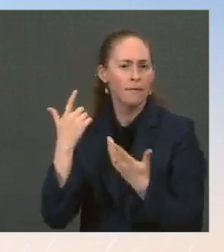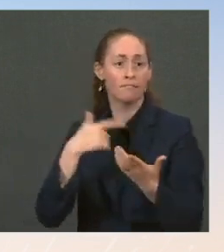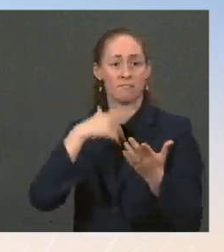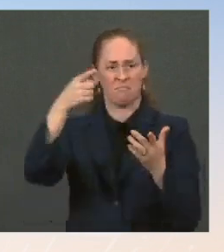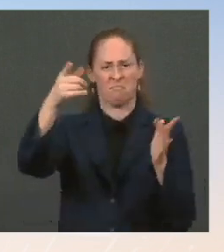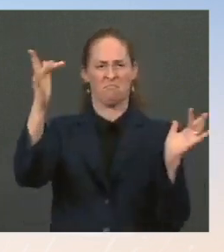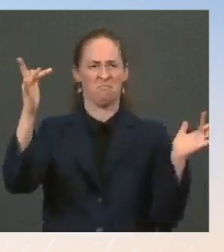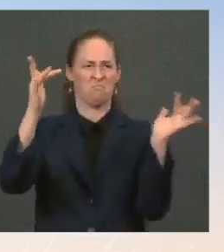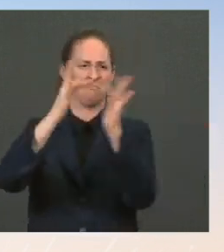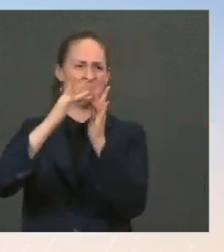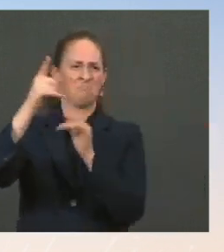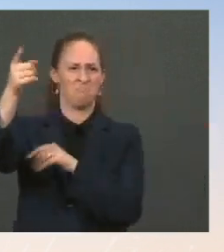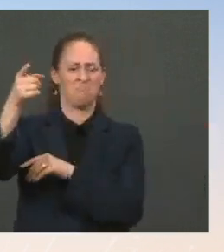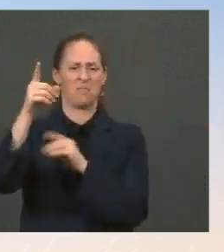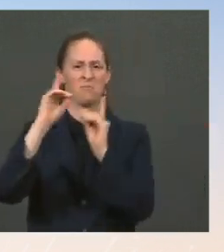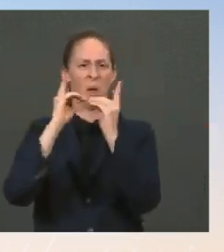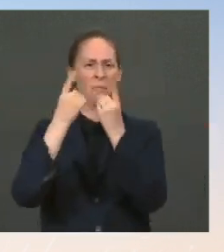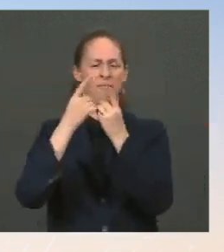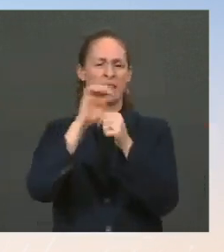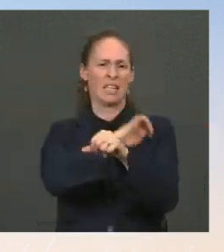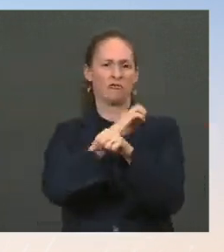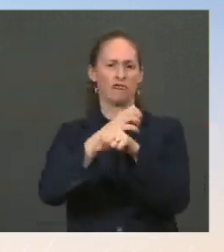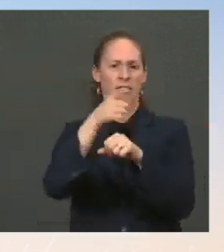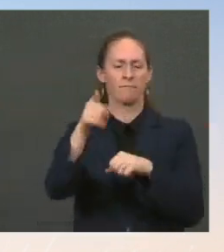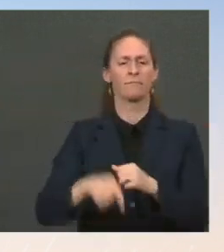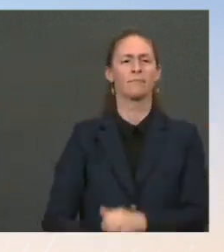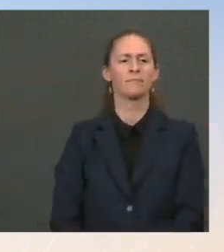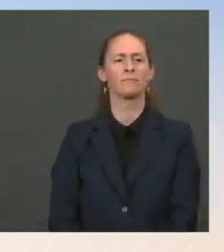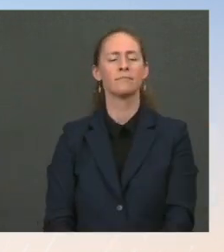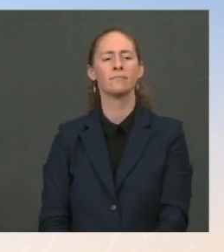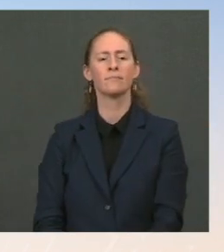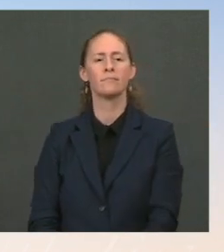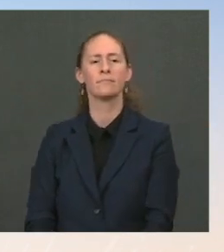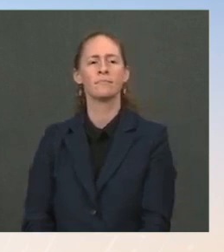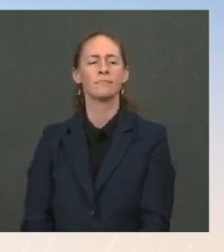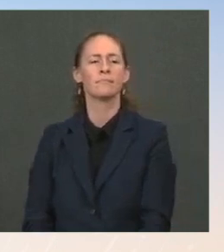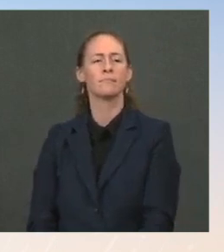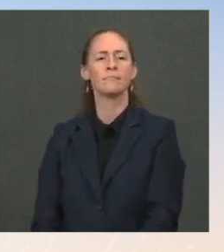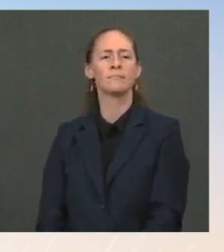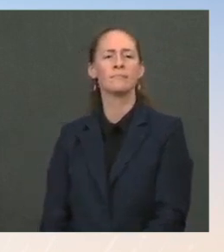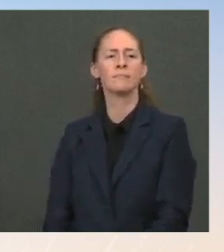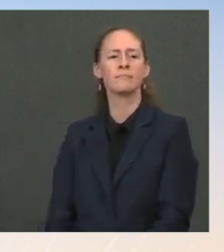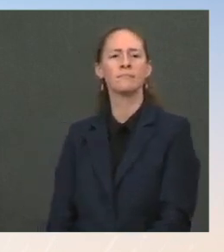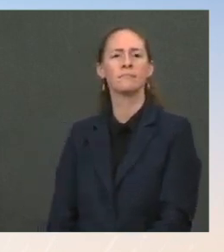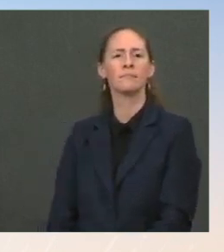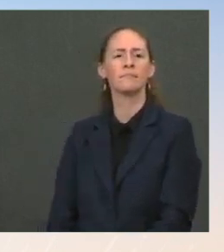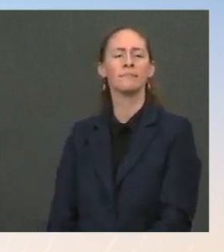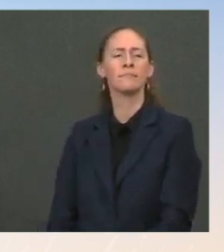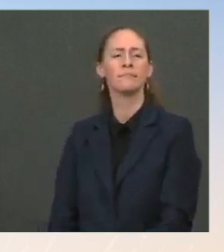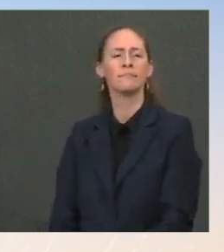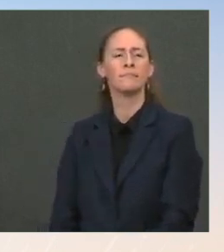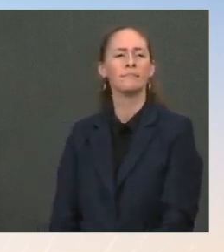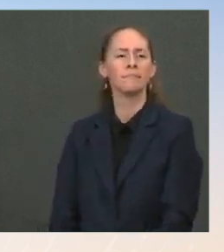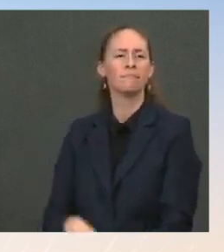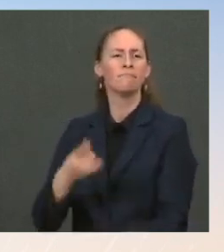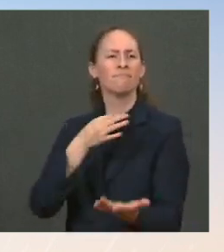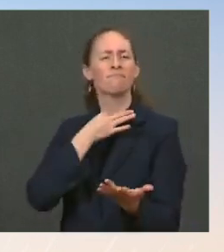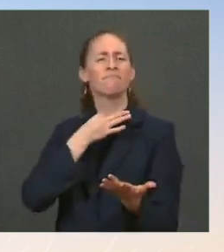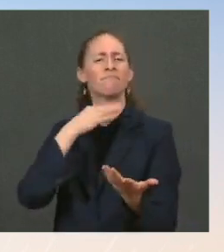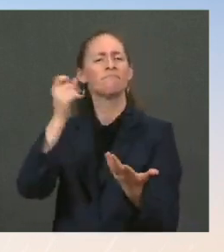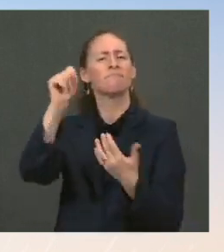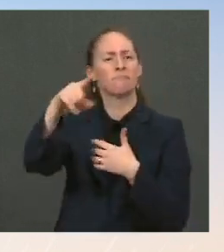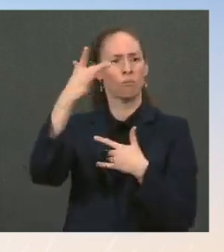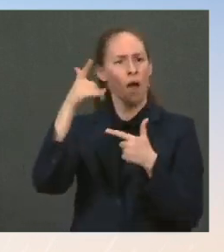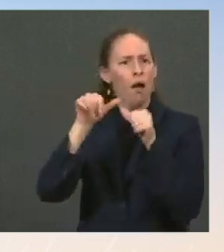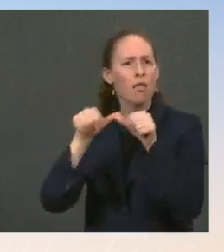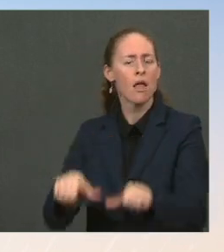for specifics there. The White House has policies on stopping future leases, possibly, things like that. But, this is an ongoing threat,